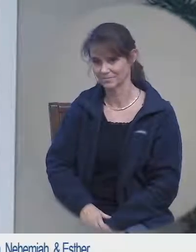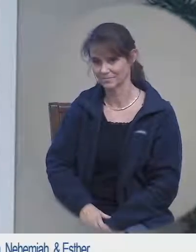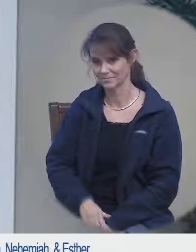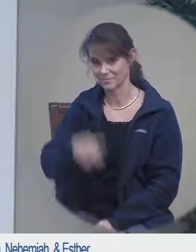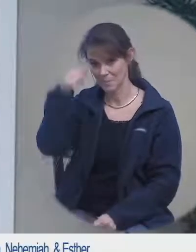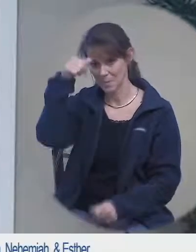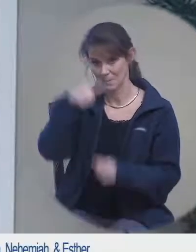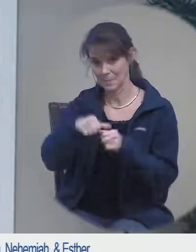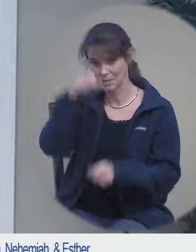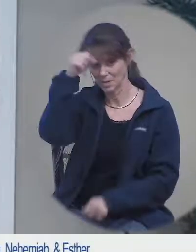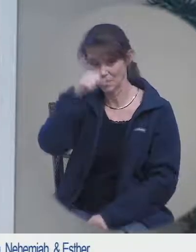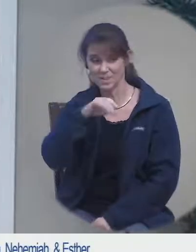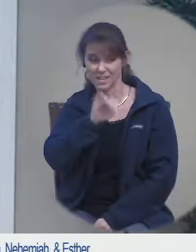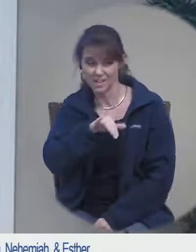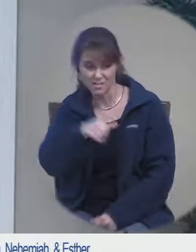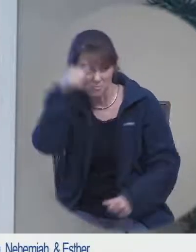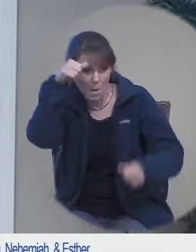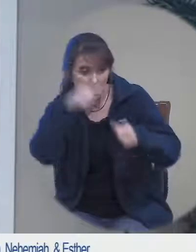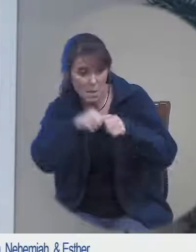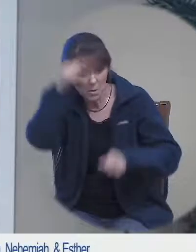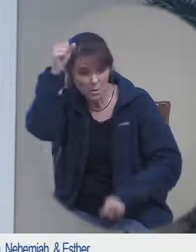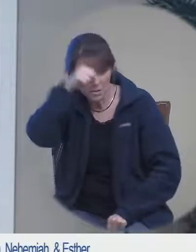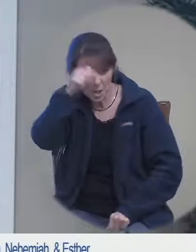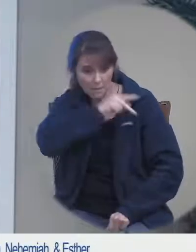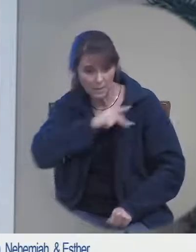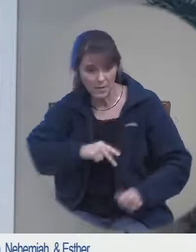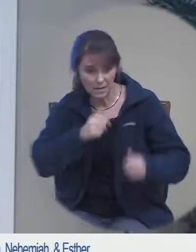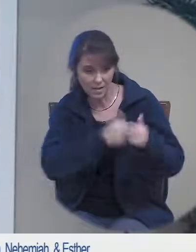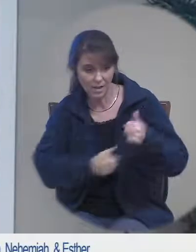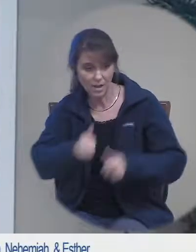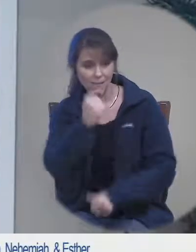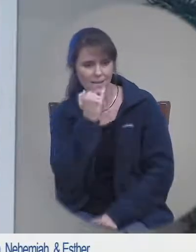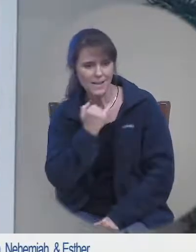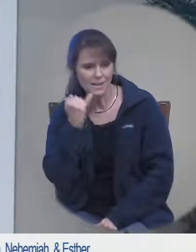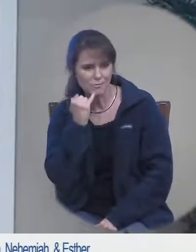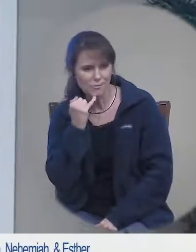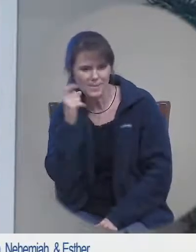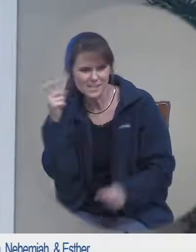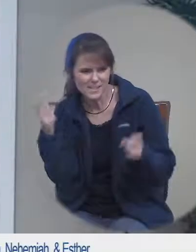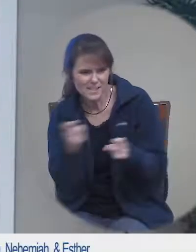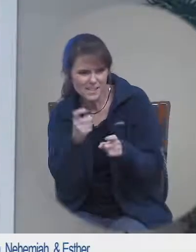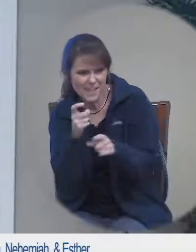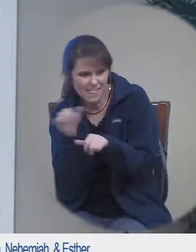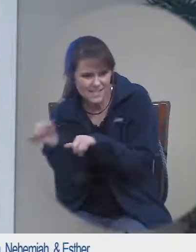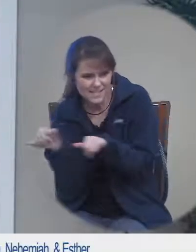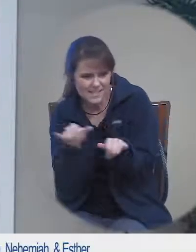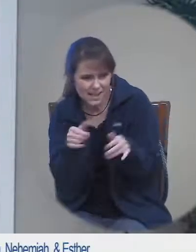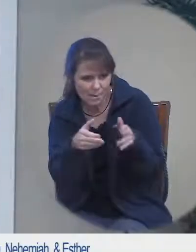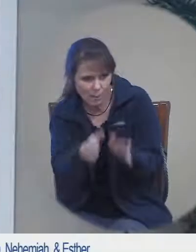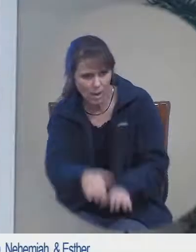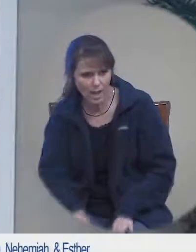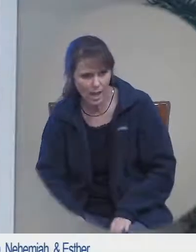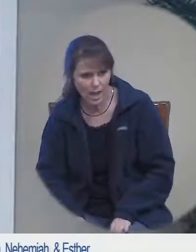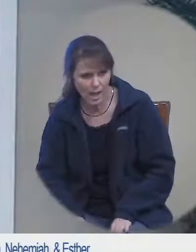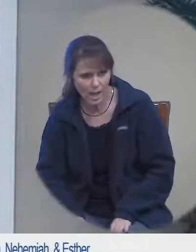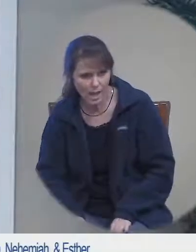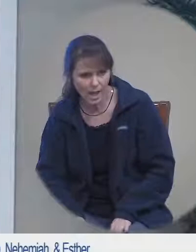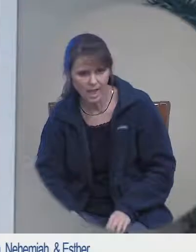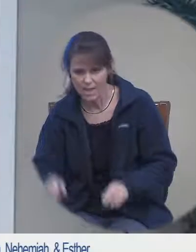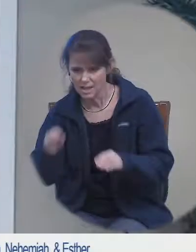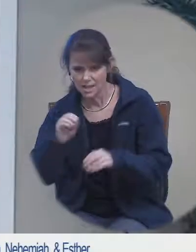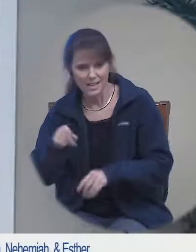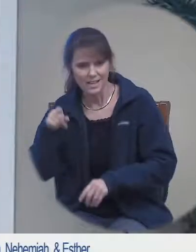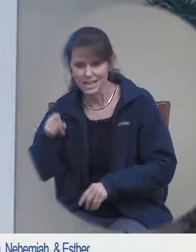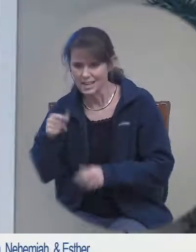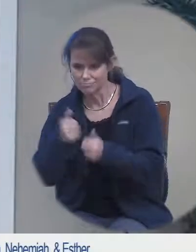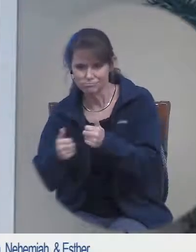He says, did not Solomon, king of Israel, sin regarding these things? Yet among the many nations there was no king like